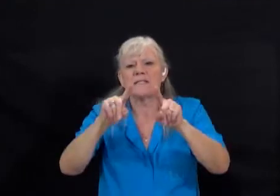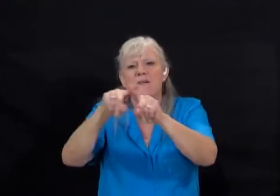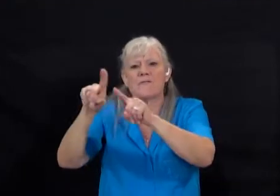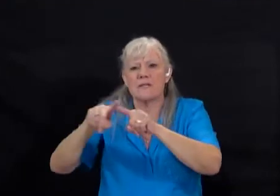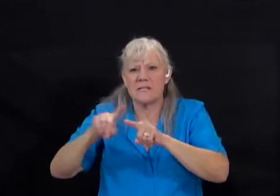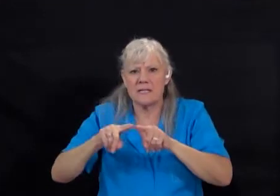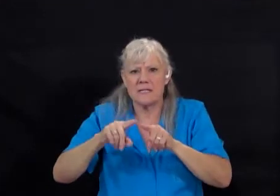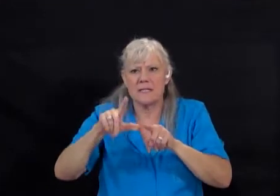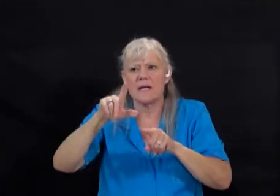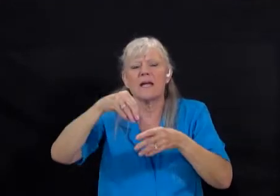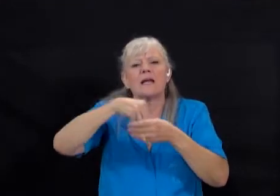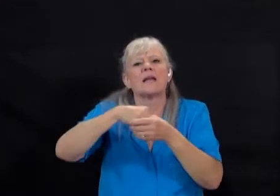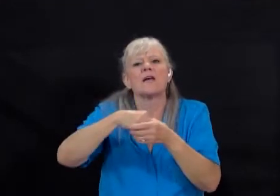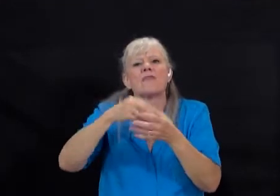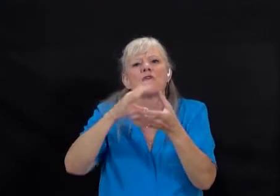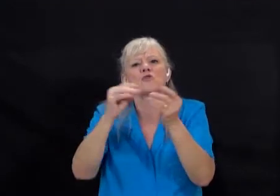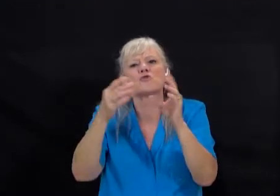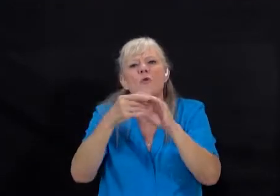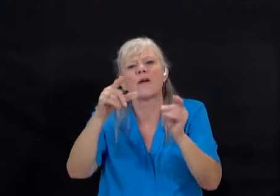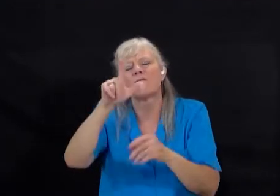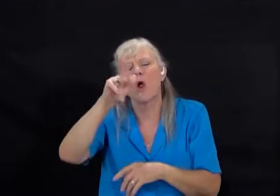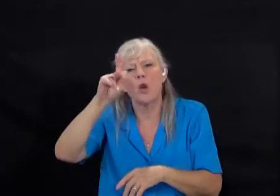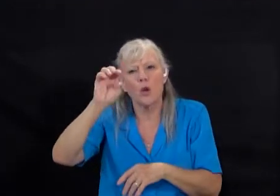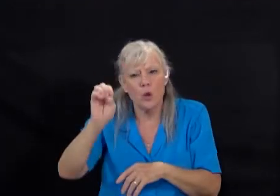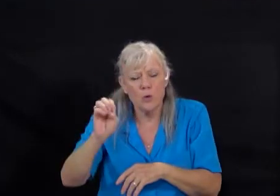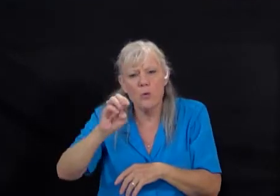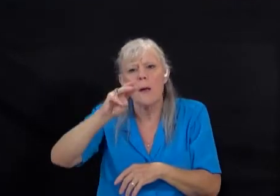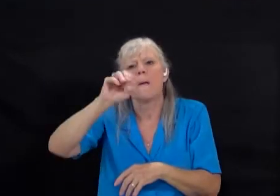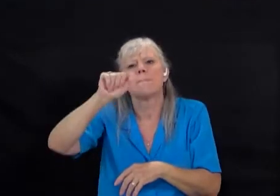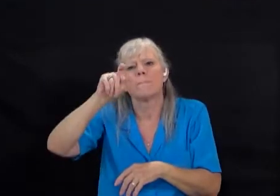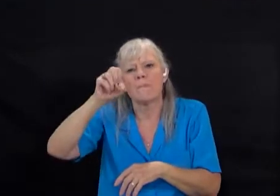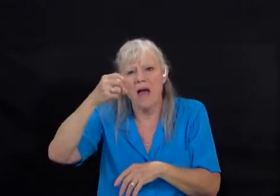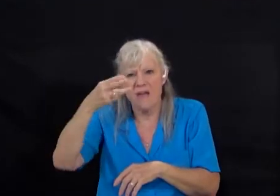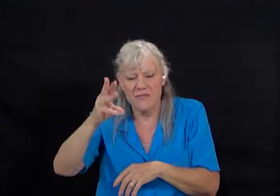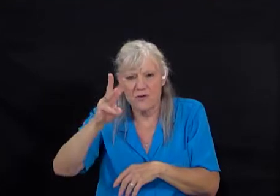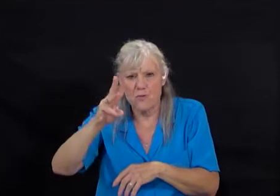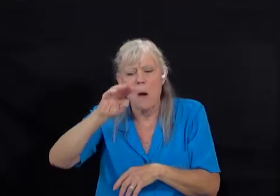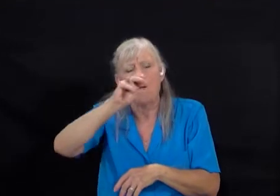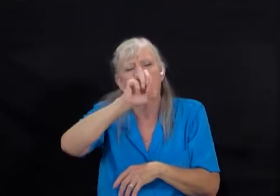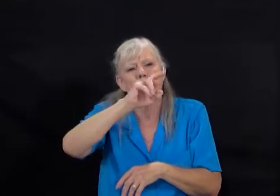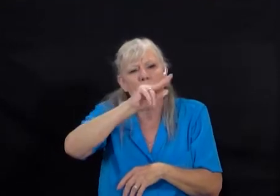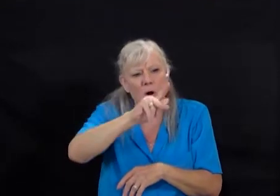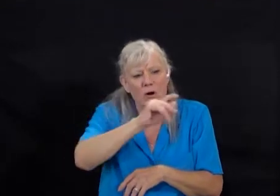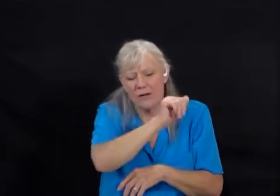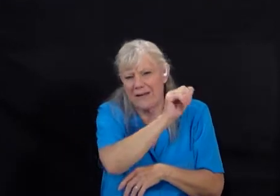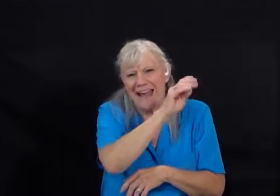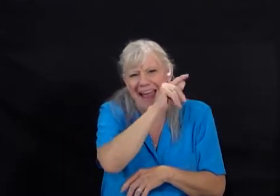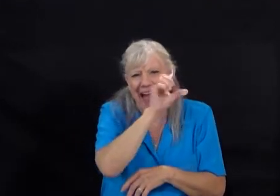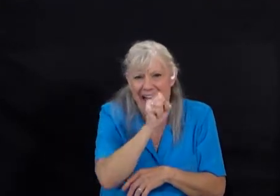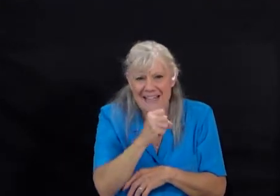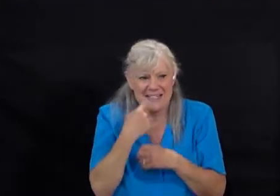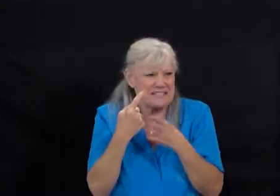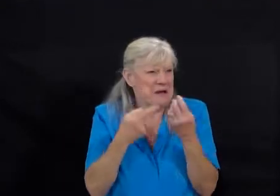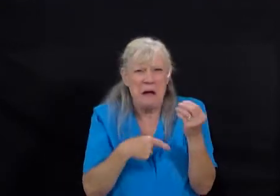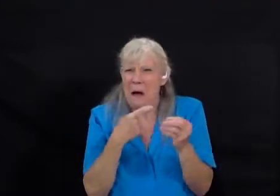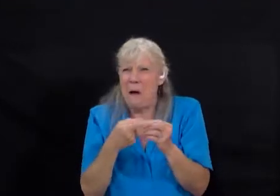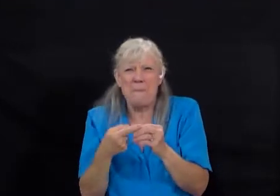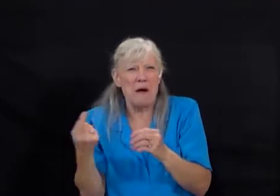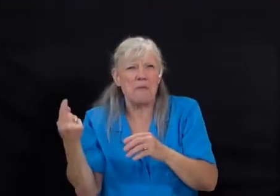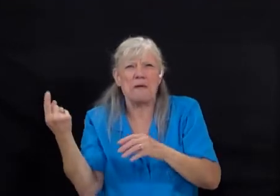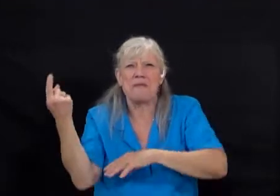Acts of the Apostles and in Matthew and Mark with regard to the place and the days and duration, etc.